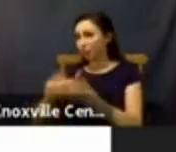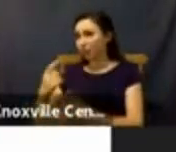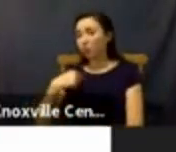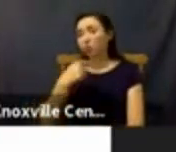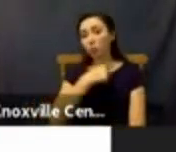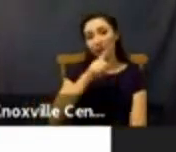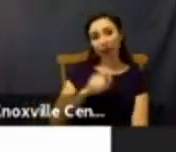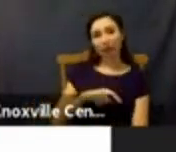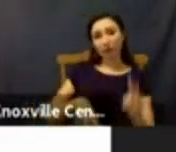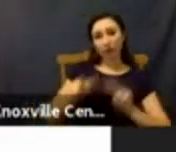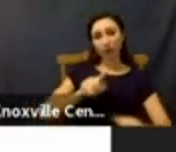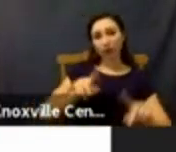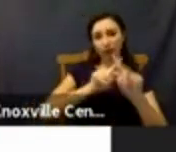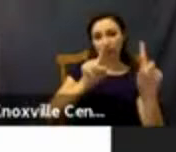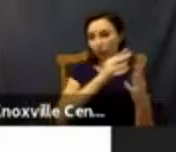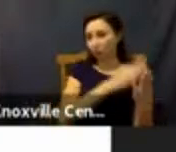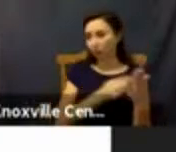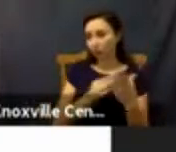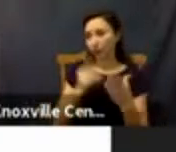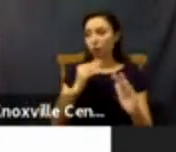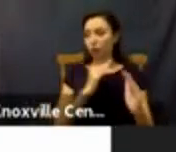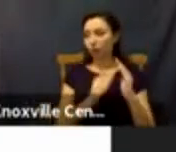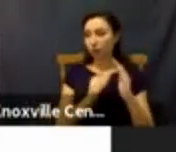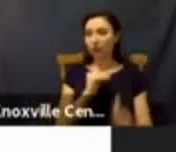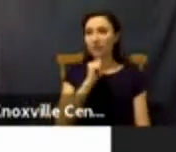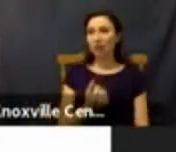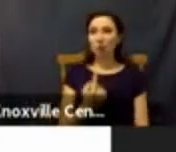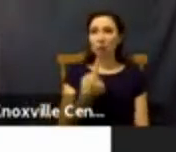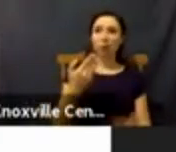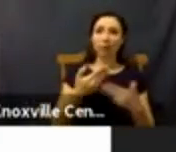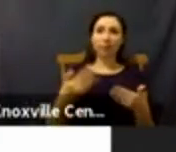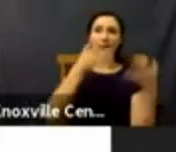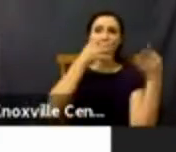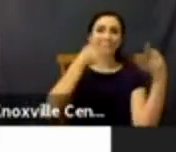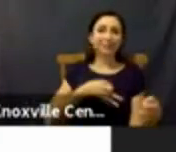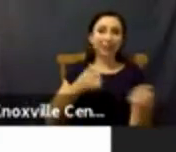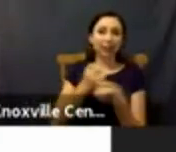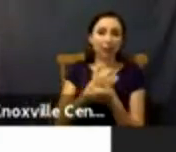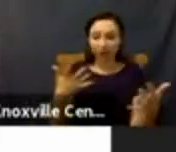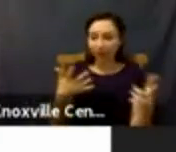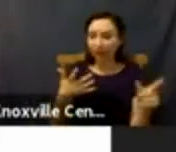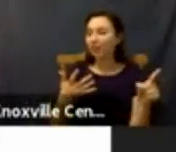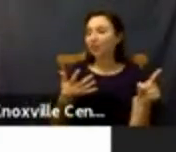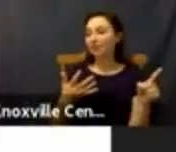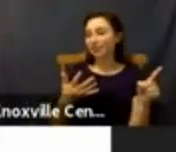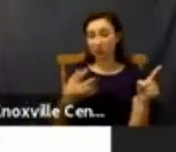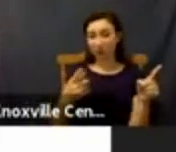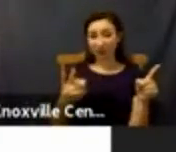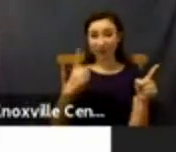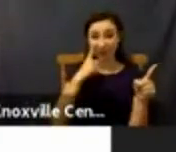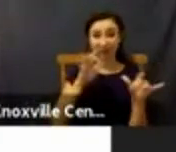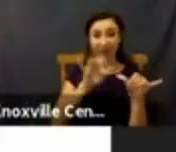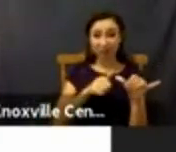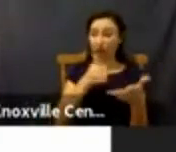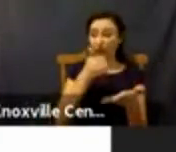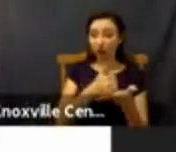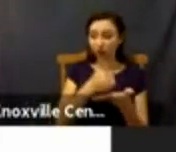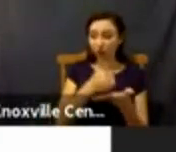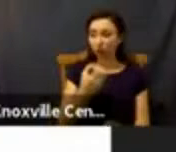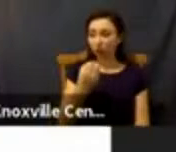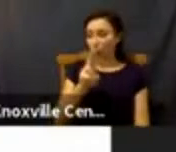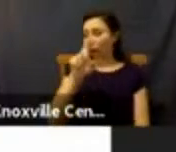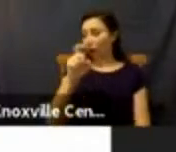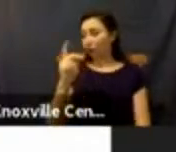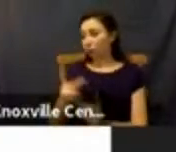just one piece of information that we're going to make a decision on. So do we think the metrics are helpful, or do we need to just stick with